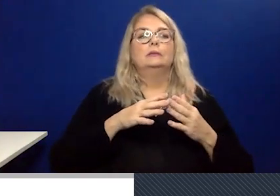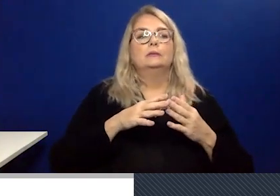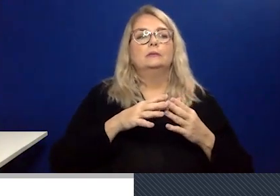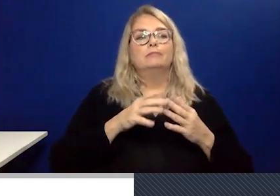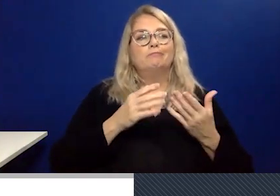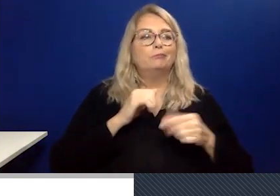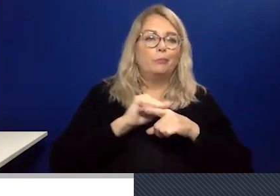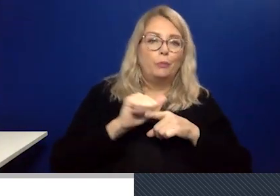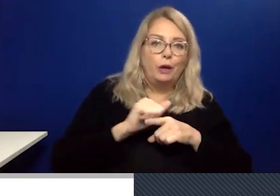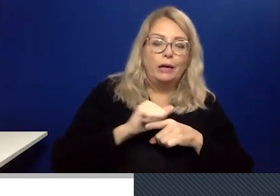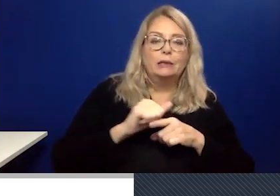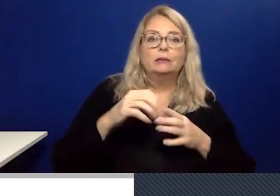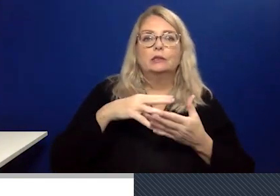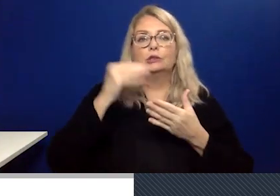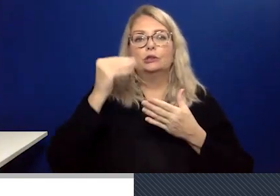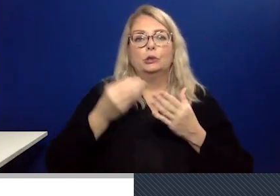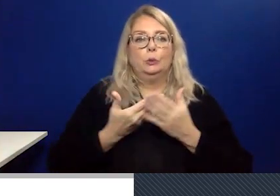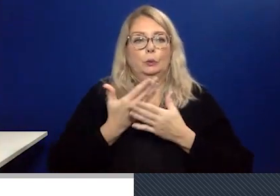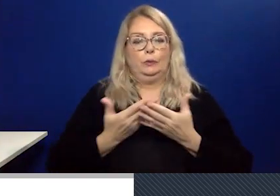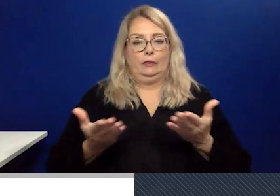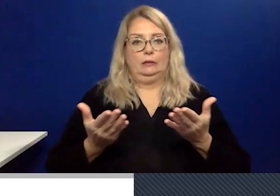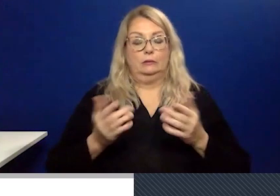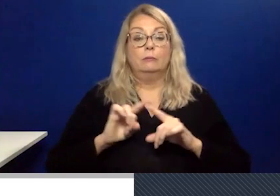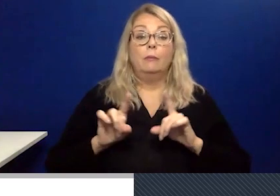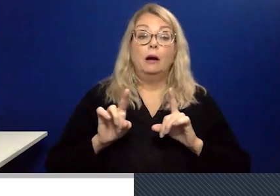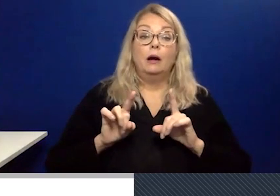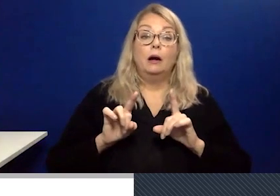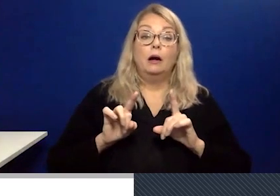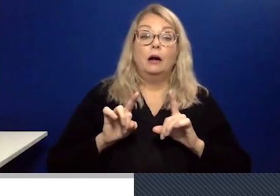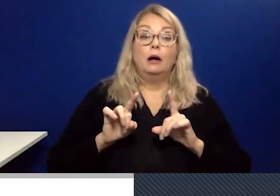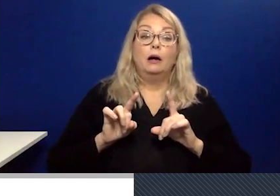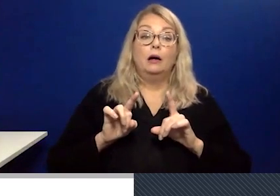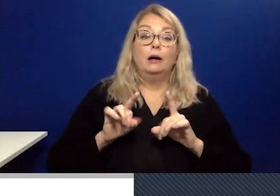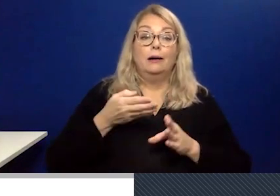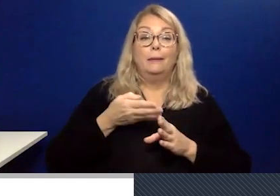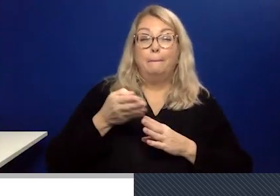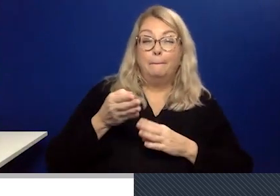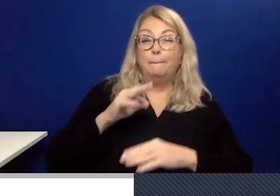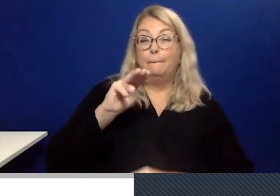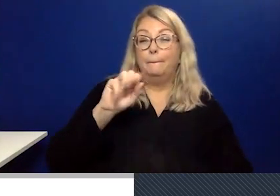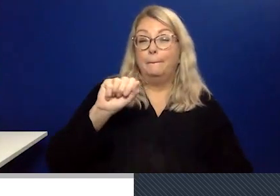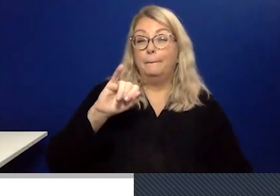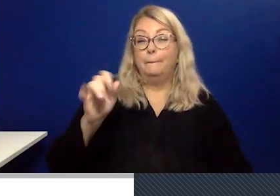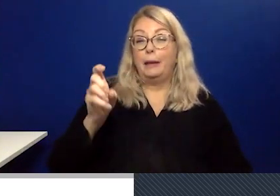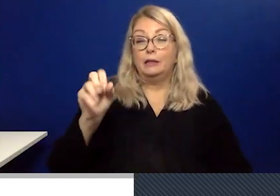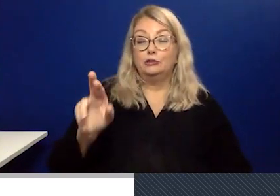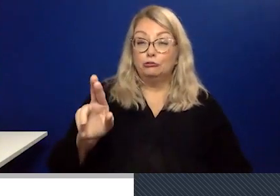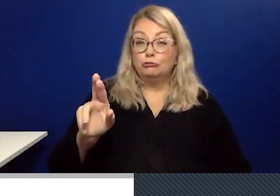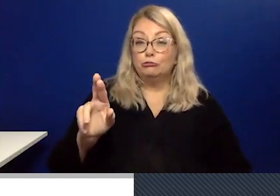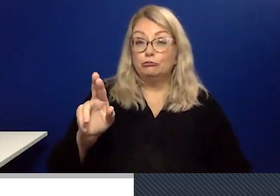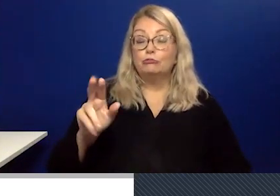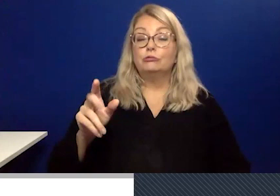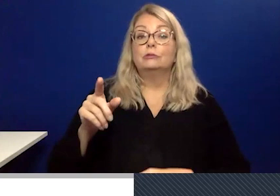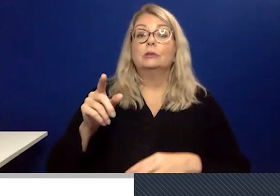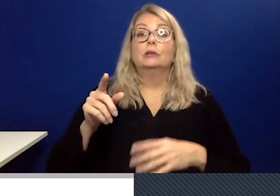the routines. However, if you're looking at a major sheet and saying, oh, is this going to help me with my major in business or